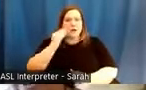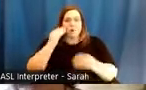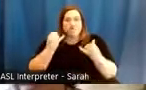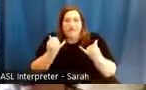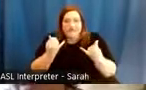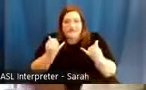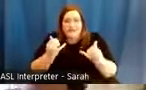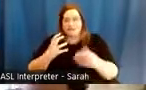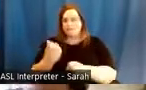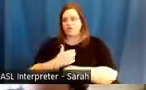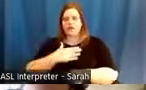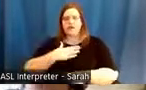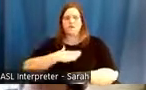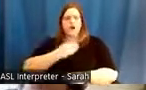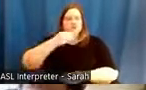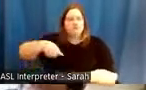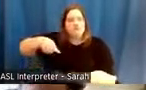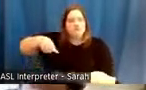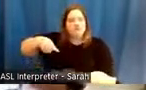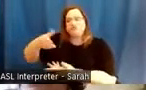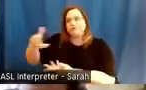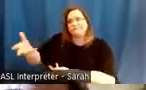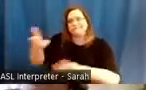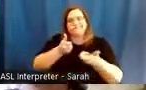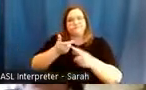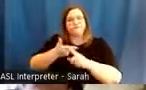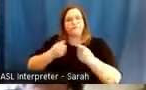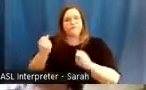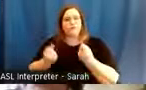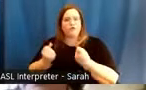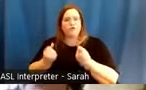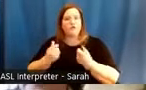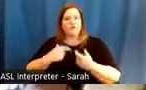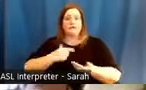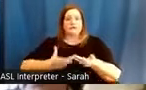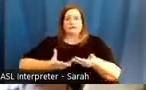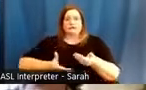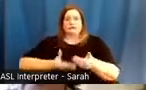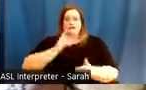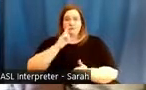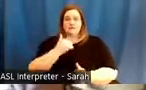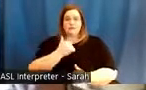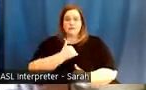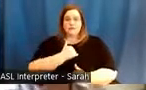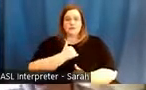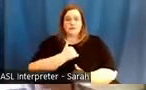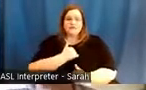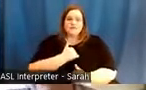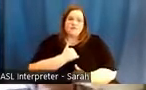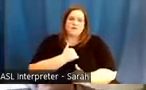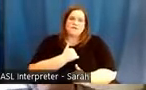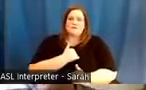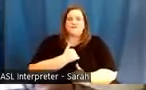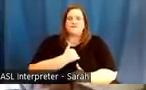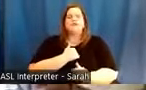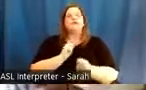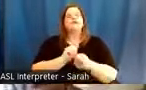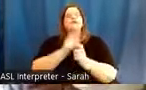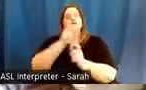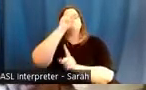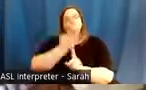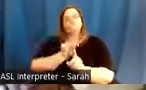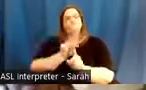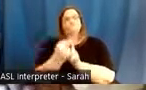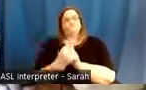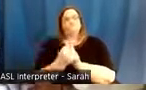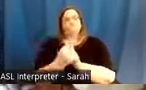my groceries out of the car. It's easier for me. So, you know, just sort of changing that mindset, especially